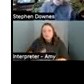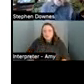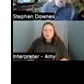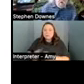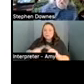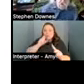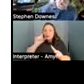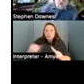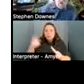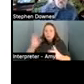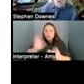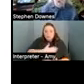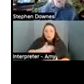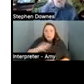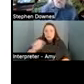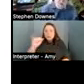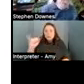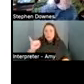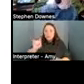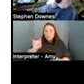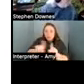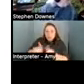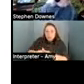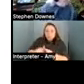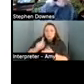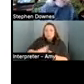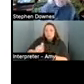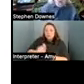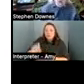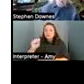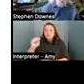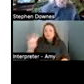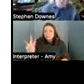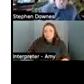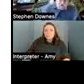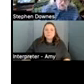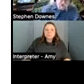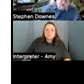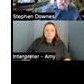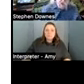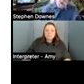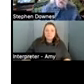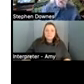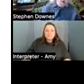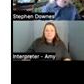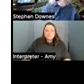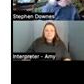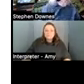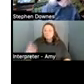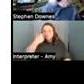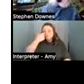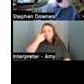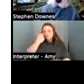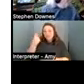artificial intelligence also writes software um released just last year